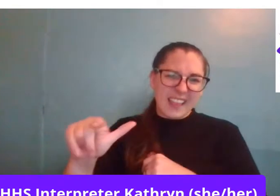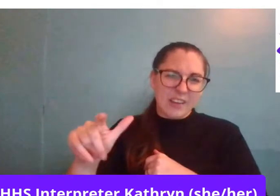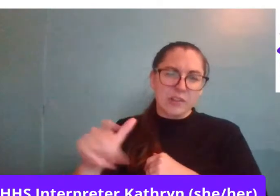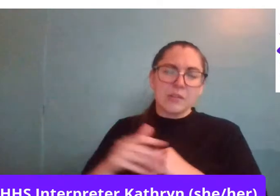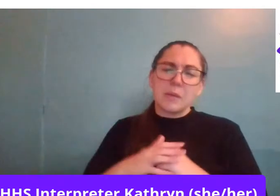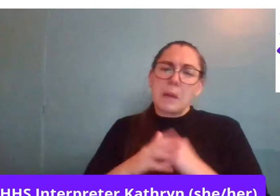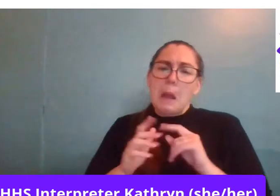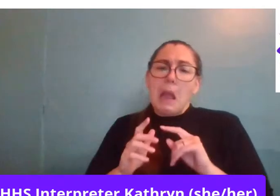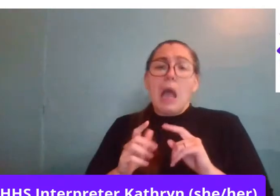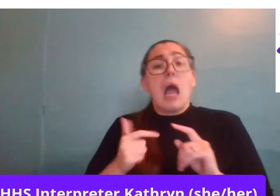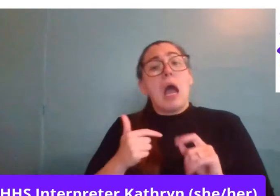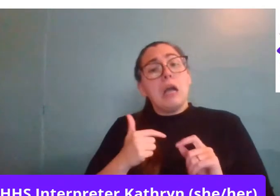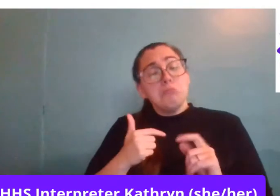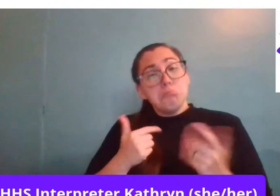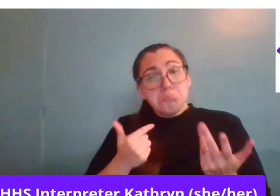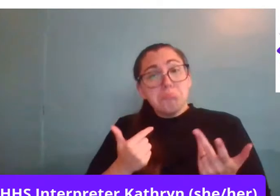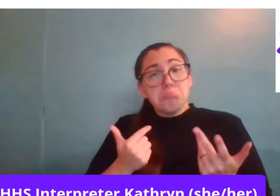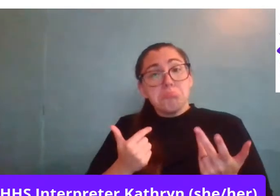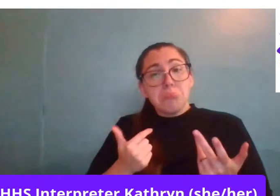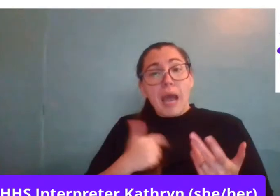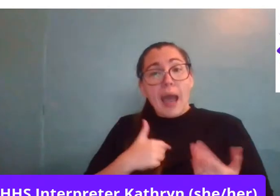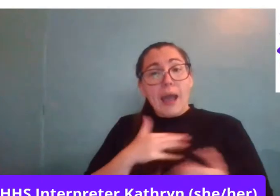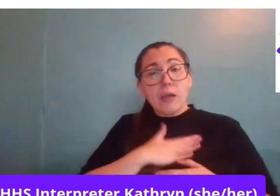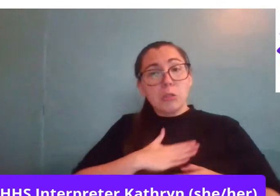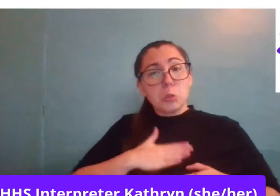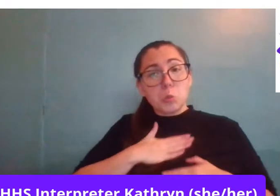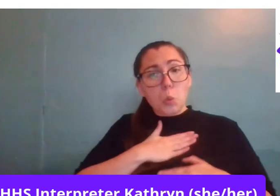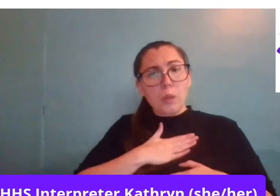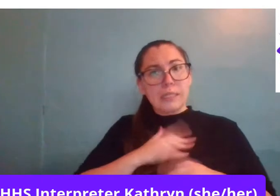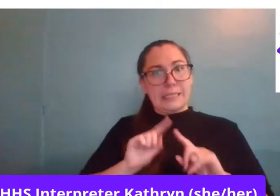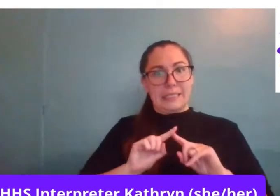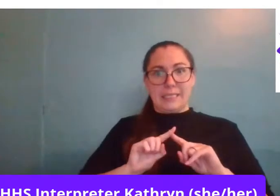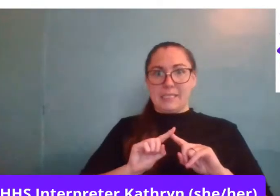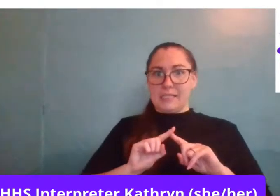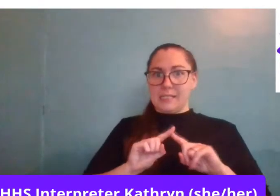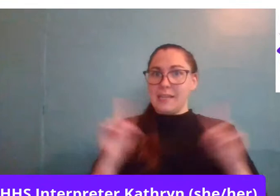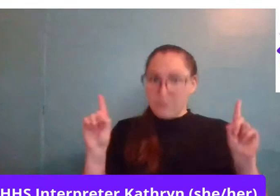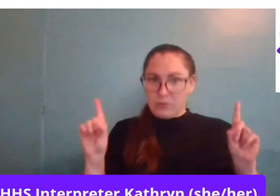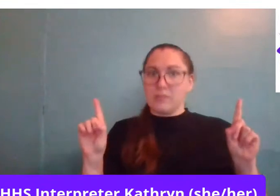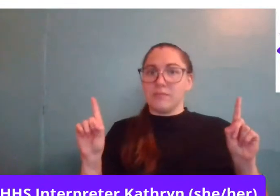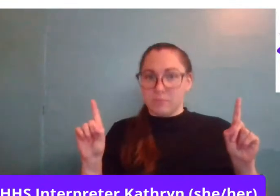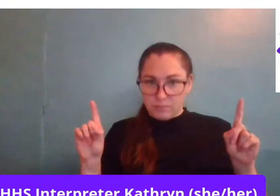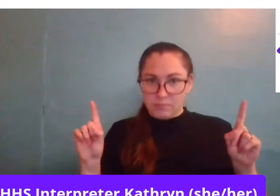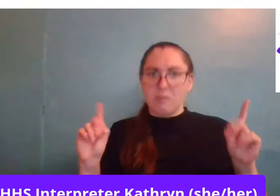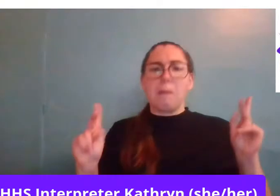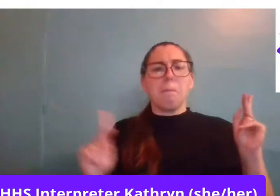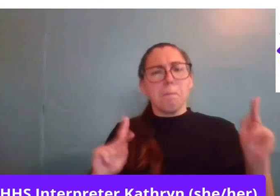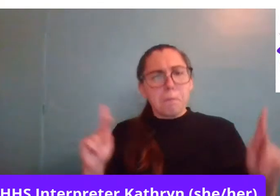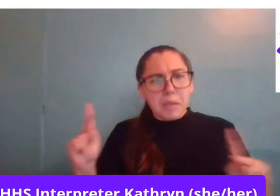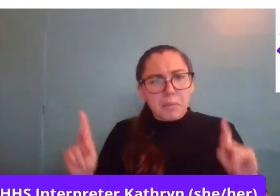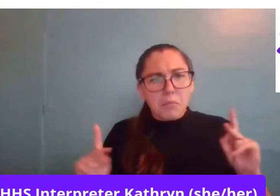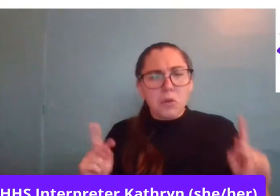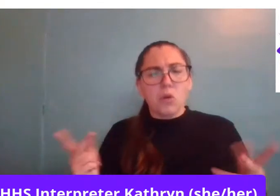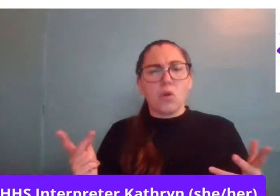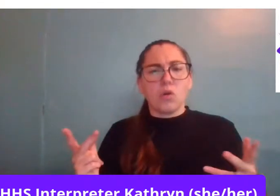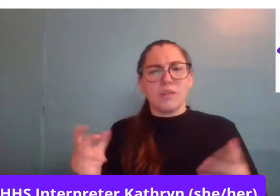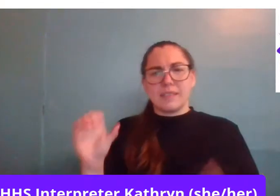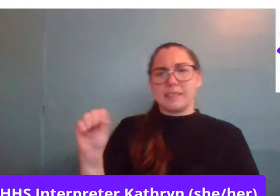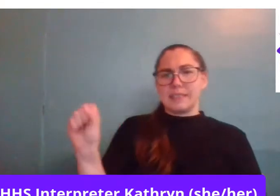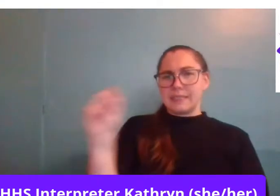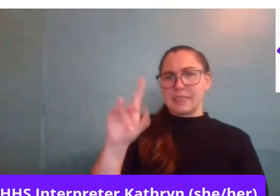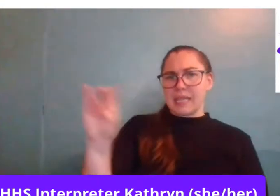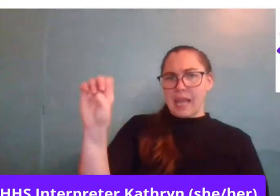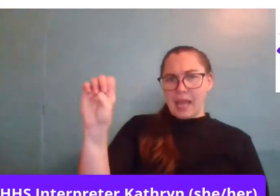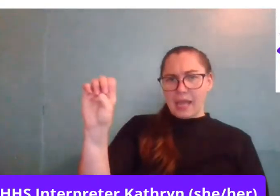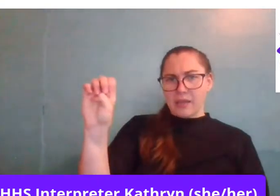I enjoyed. It was very different, as in the people, the style, the